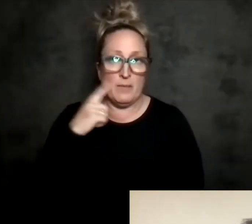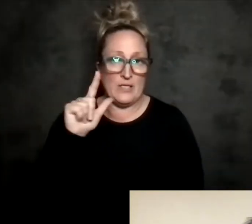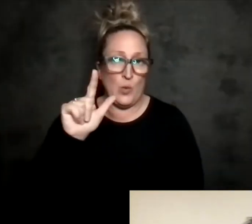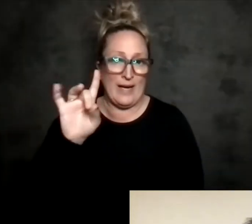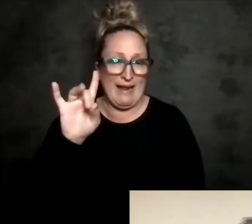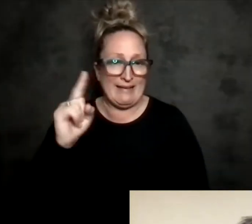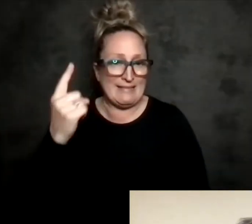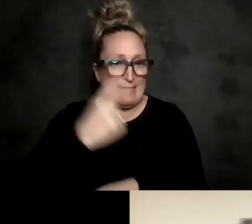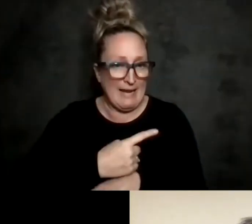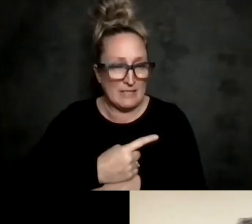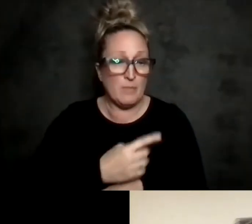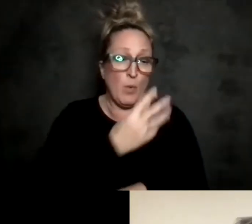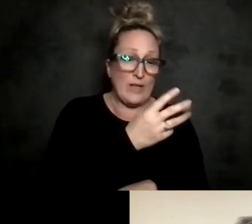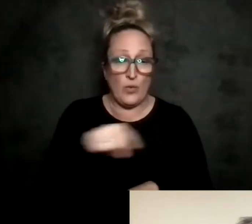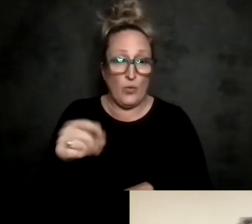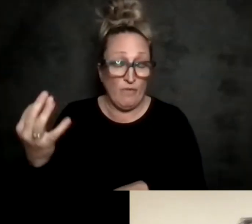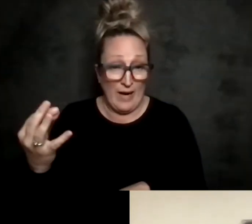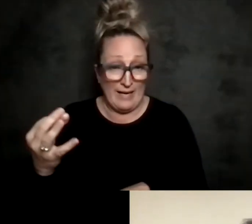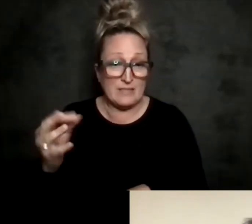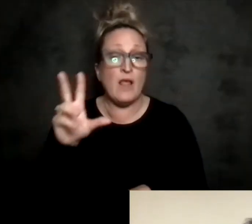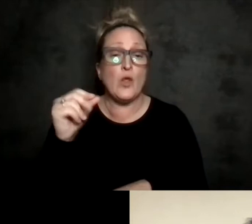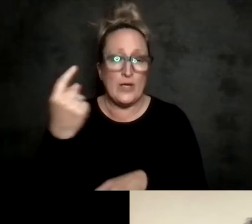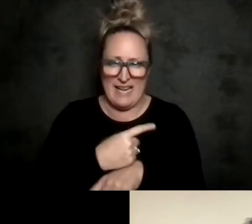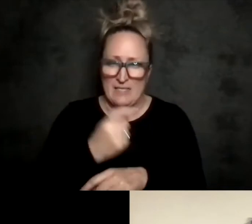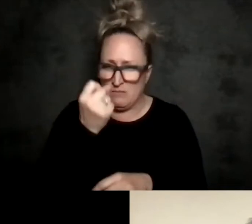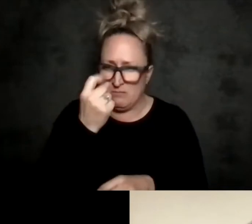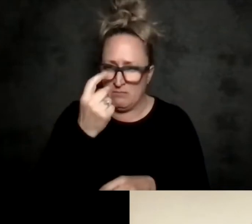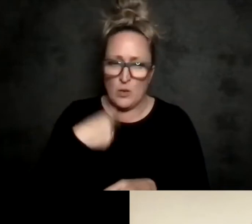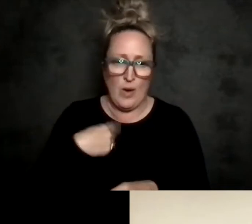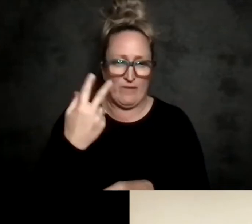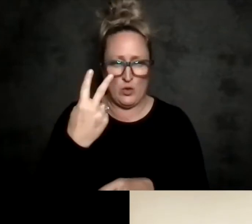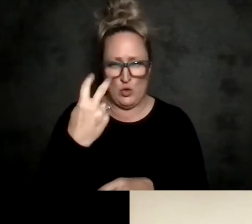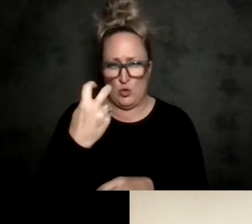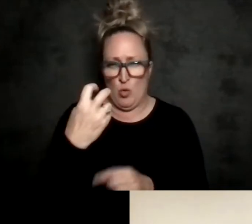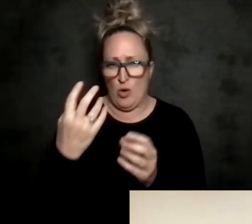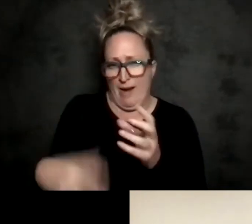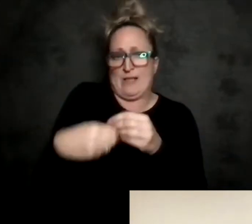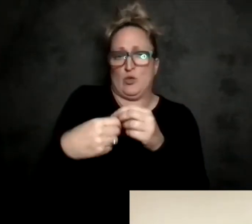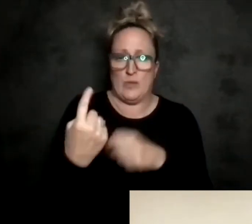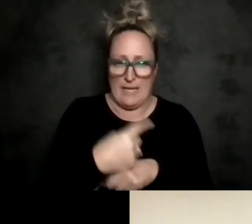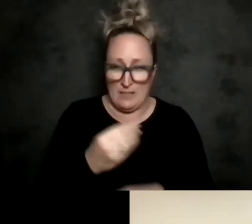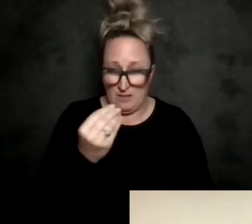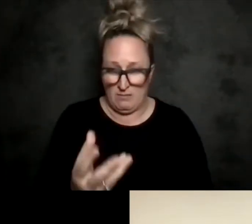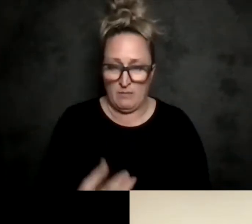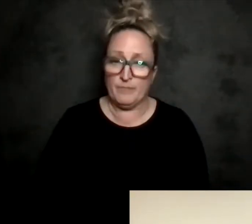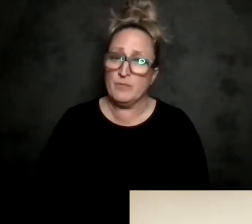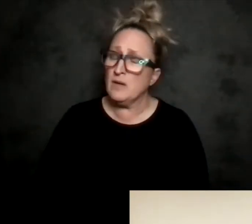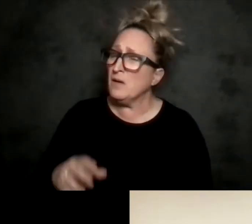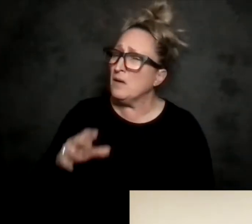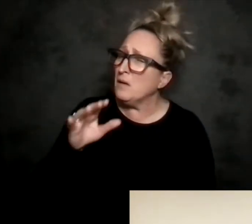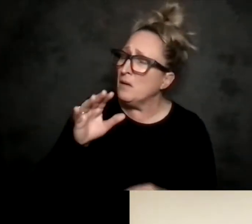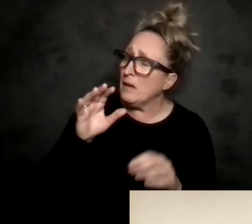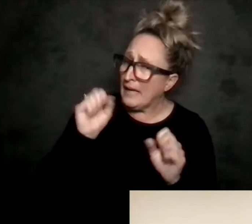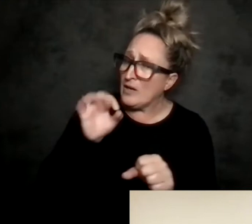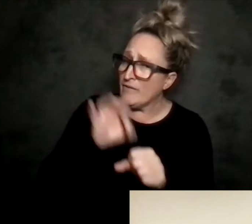days, but Wednesday to Friday is 30 days because you have those 2 extra days. Will there be a way for voters